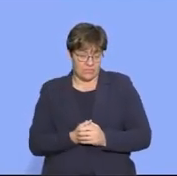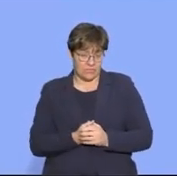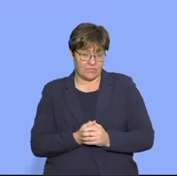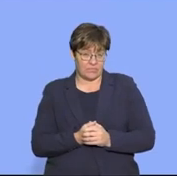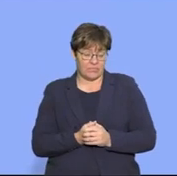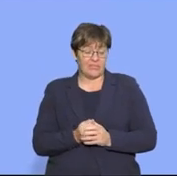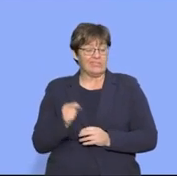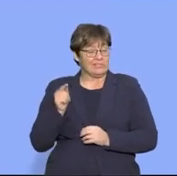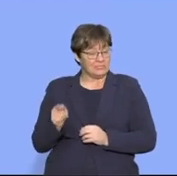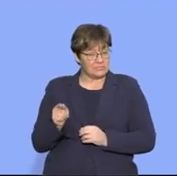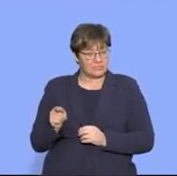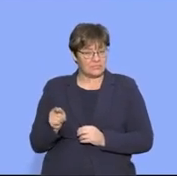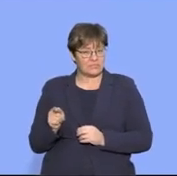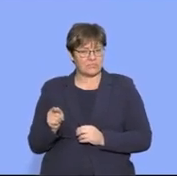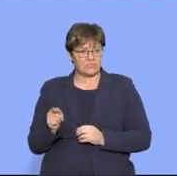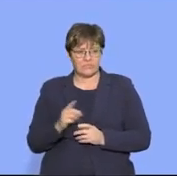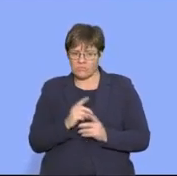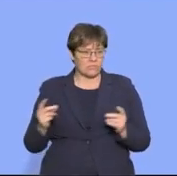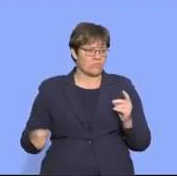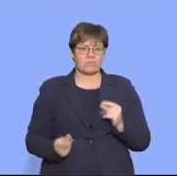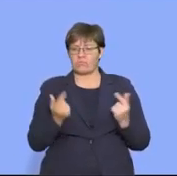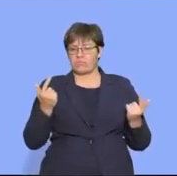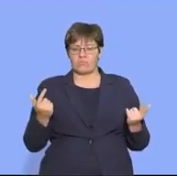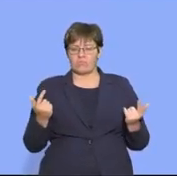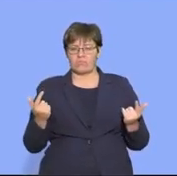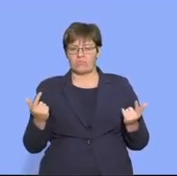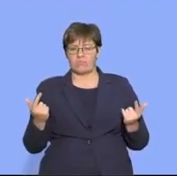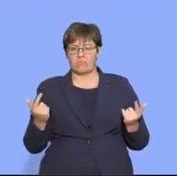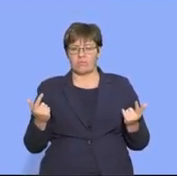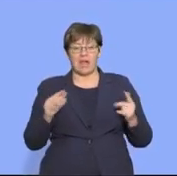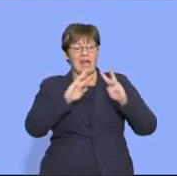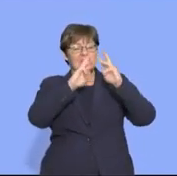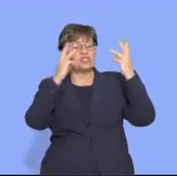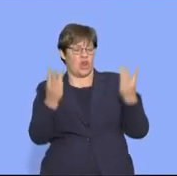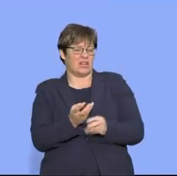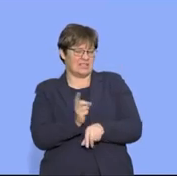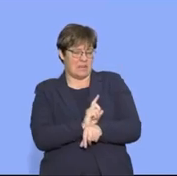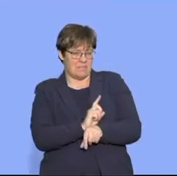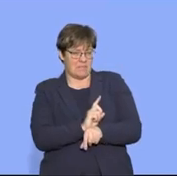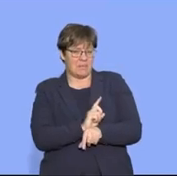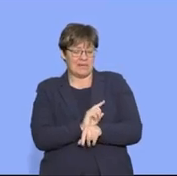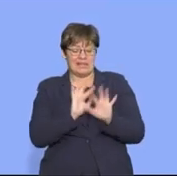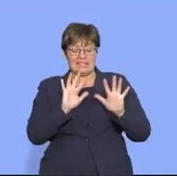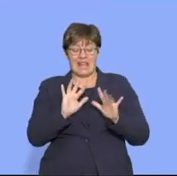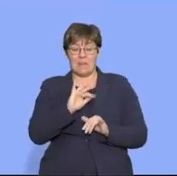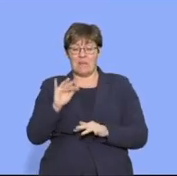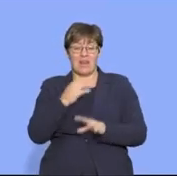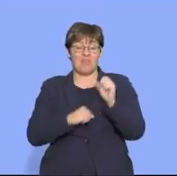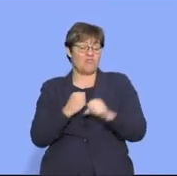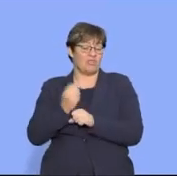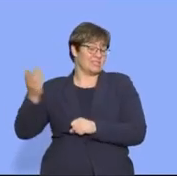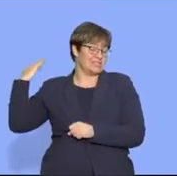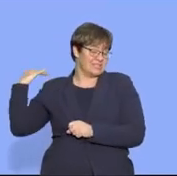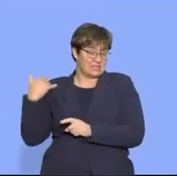550 million years ago, when suddenly in geological time, which is